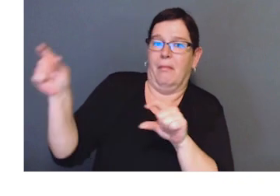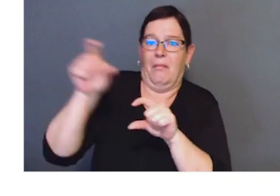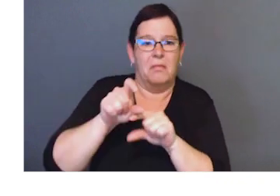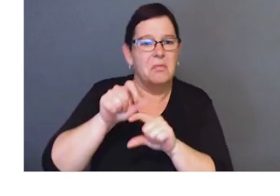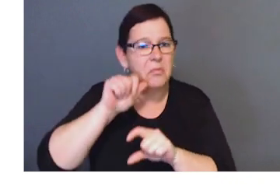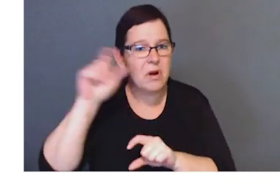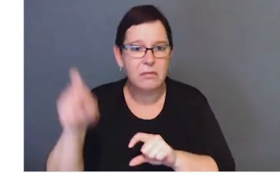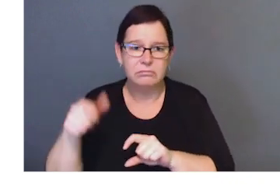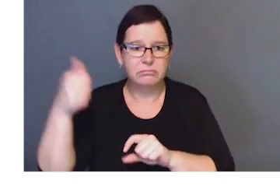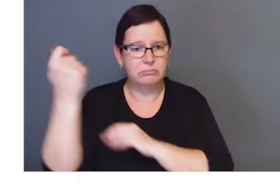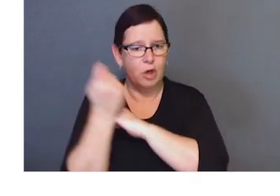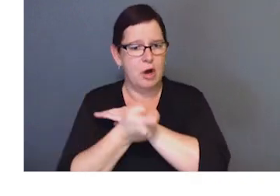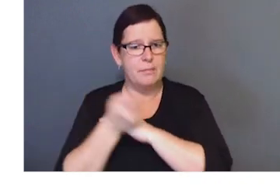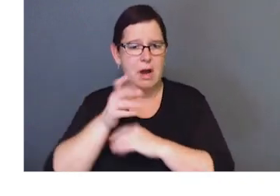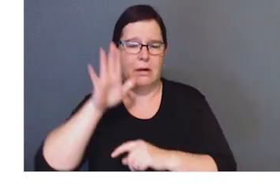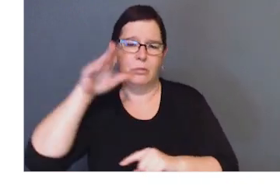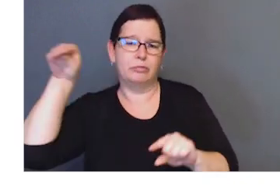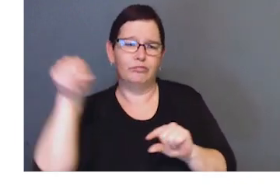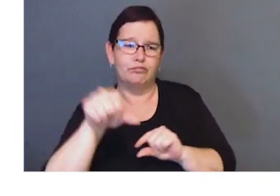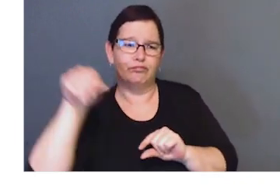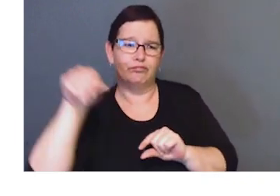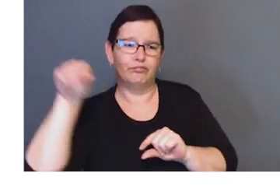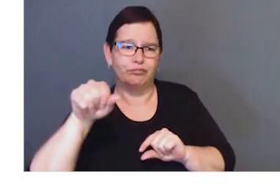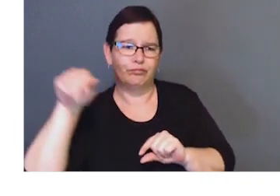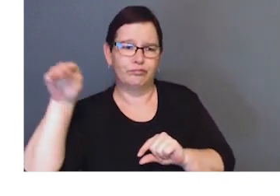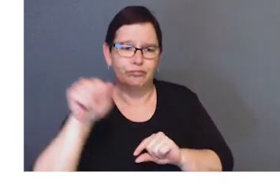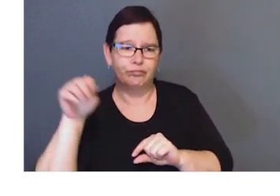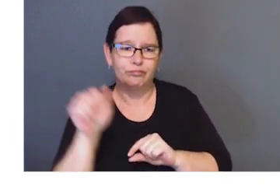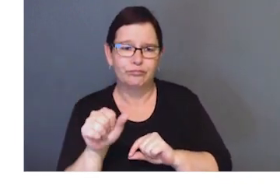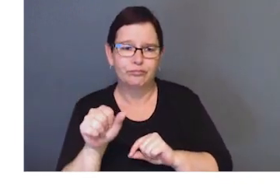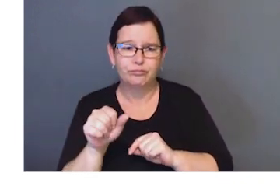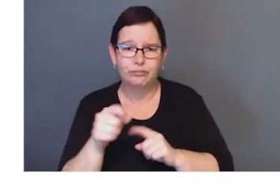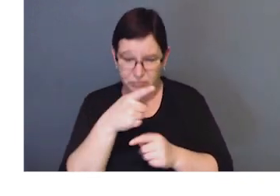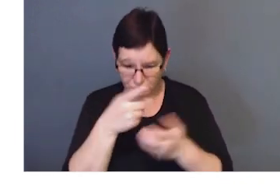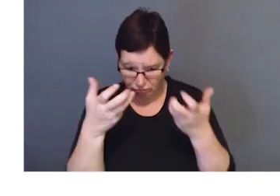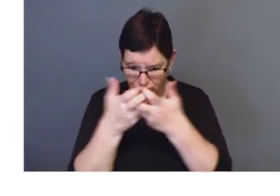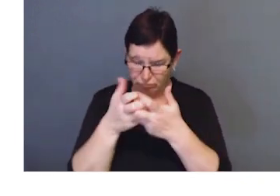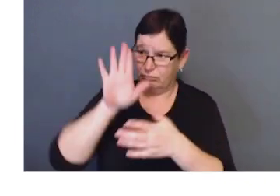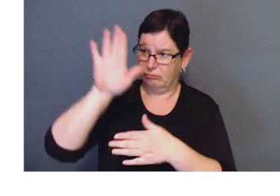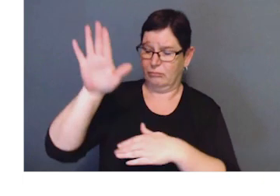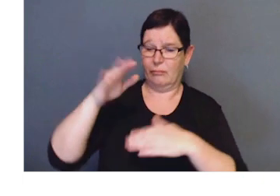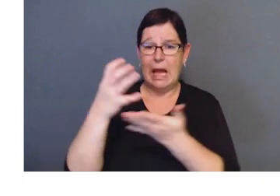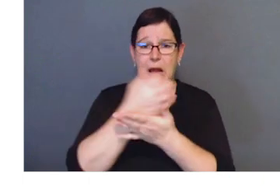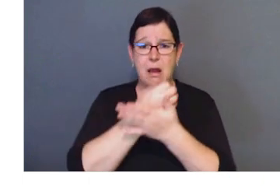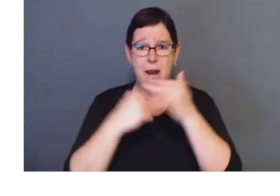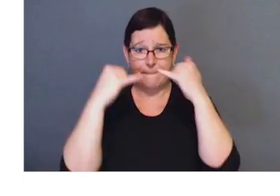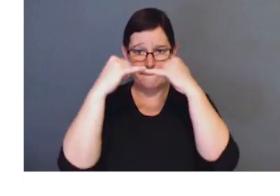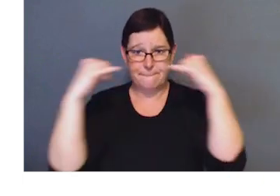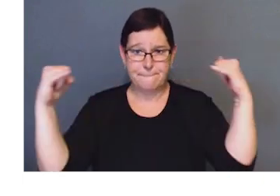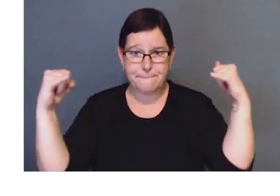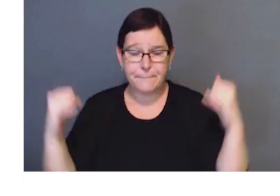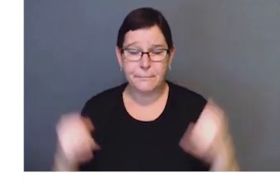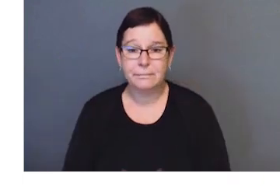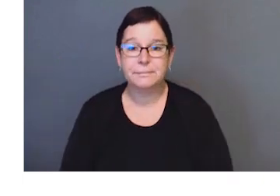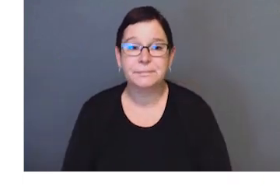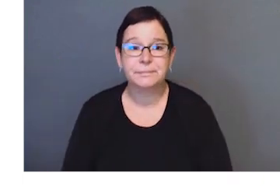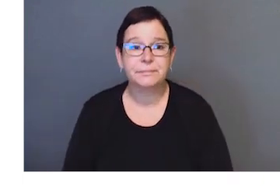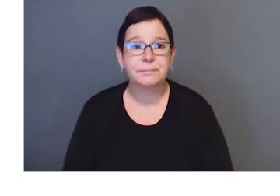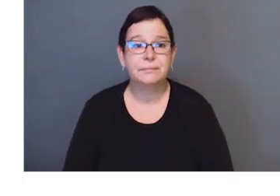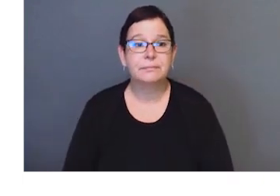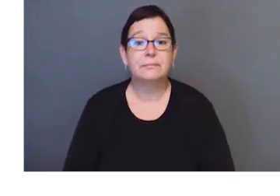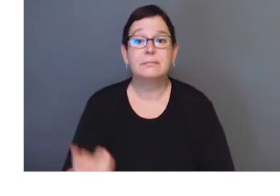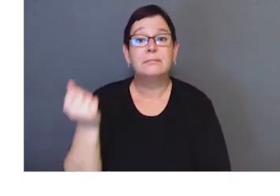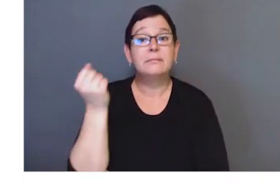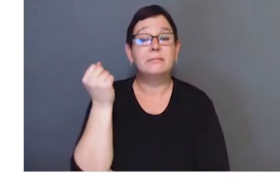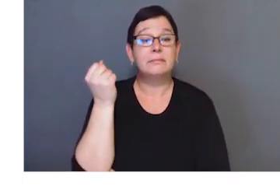beneficiaries that meet the income threshold. While you need to be eligible for the DTC to open an